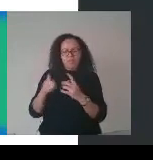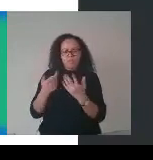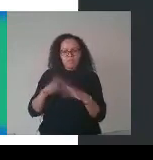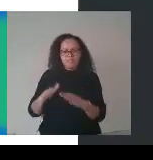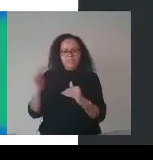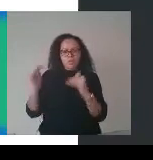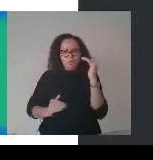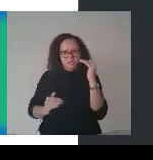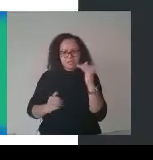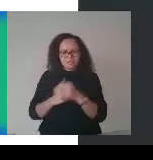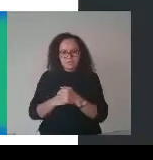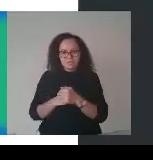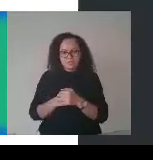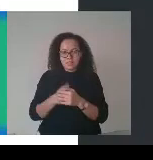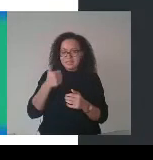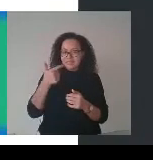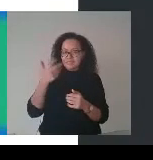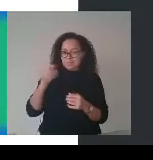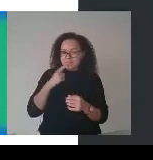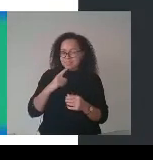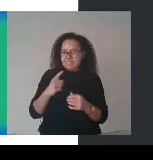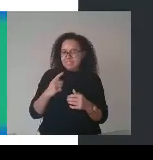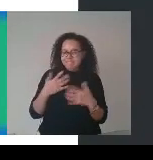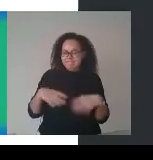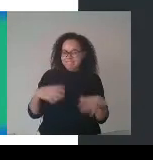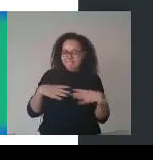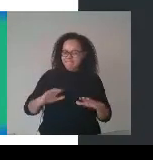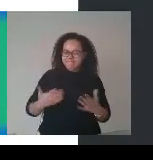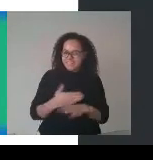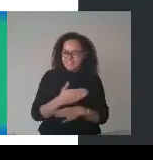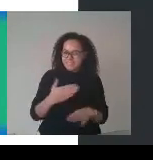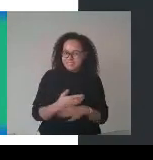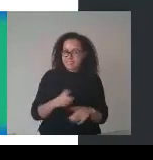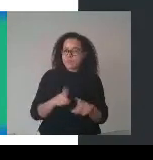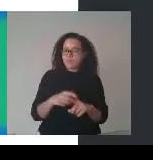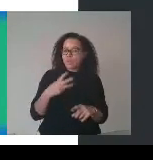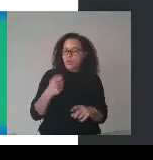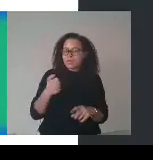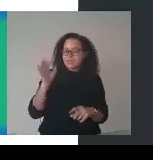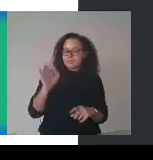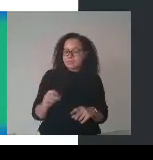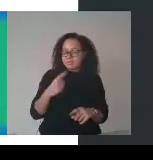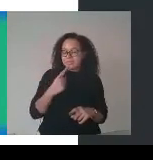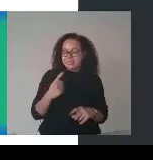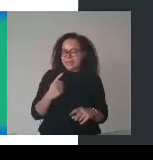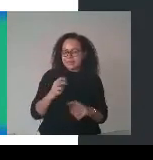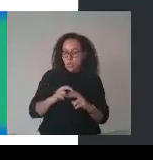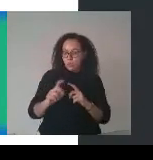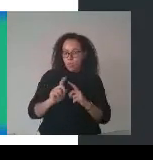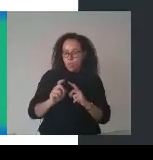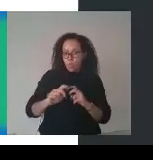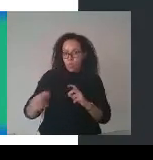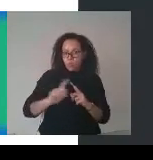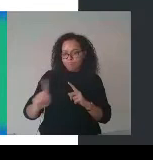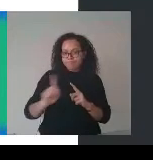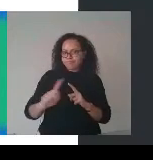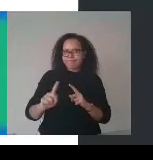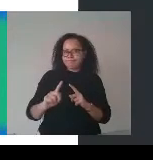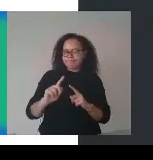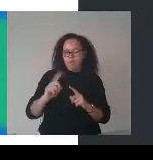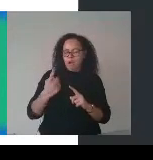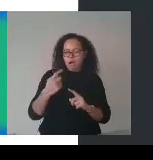an inactive, and a third registered having their mobility of walking less than a meter, 100 meters, which means that these people would struggle